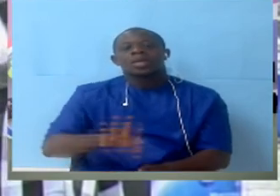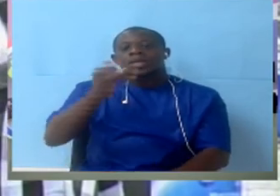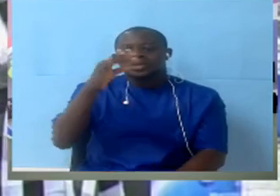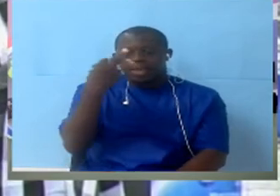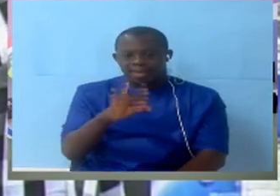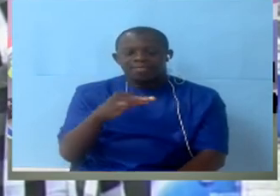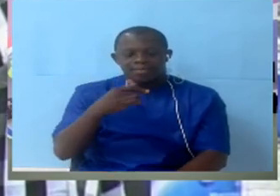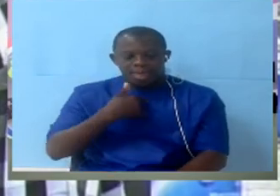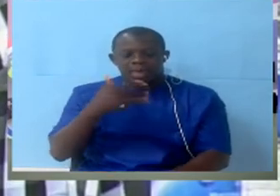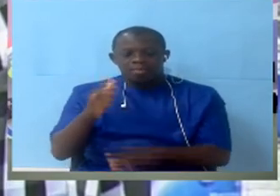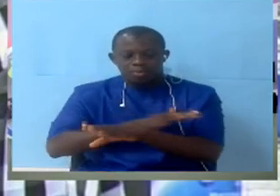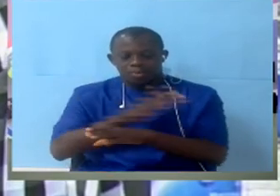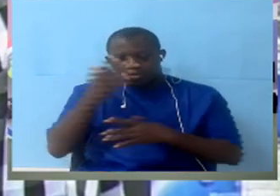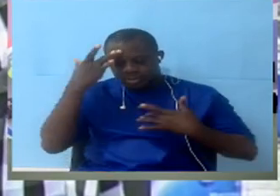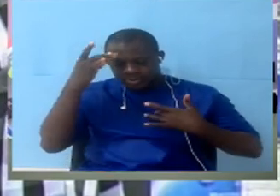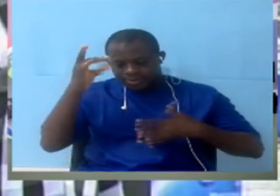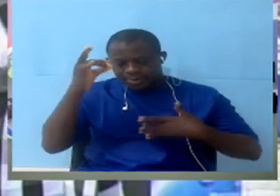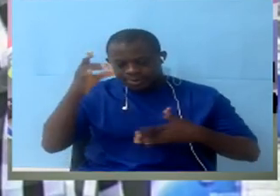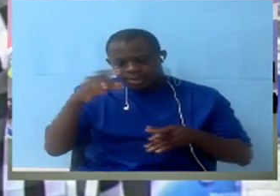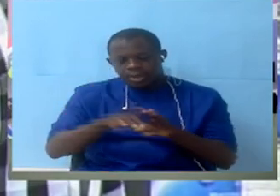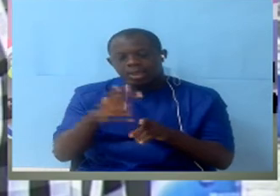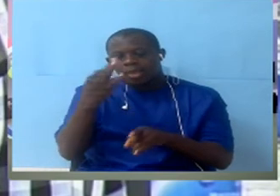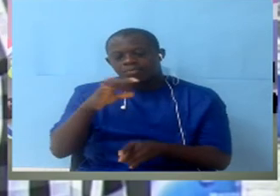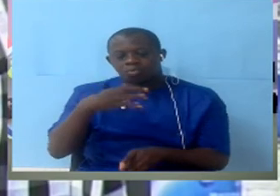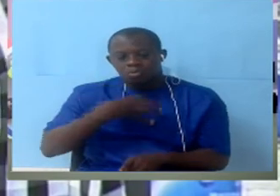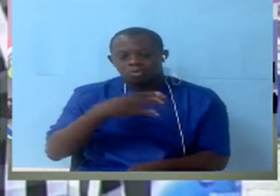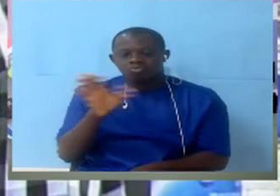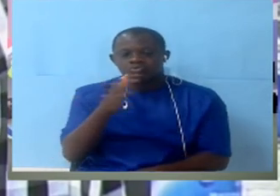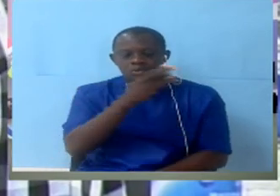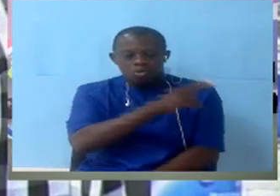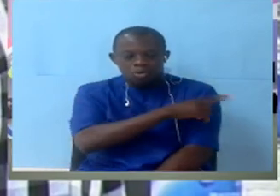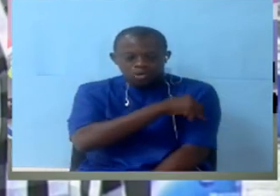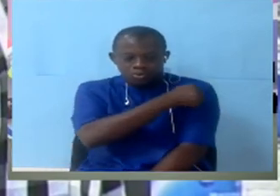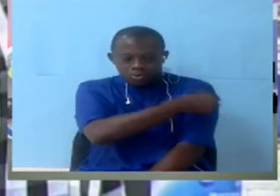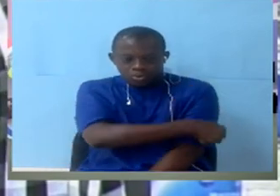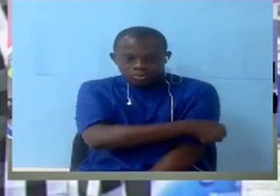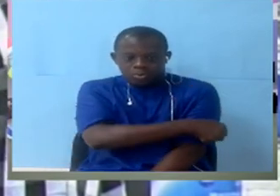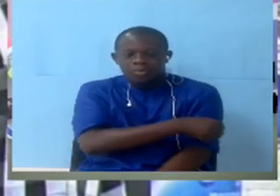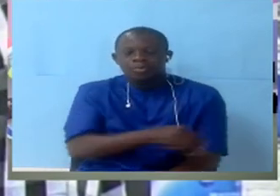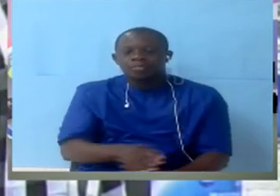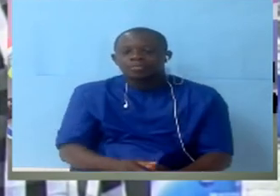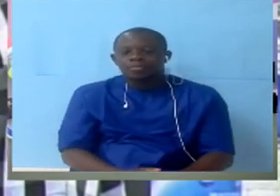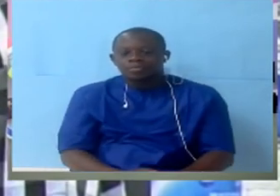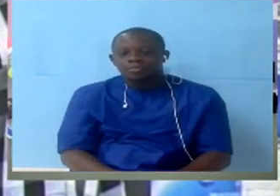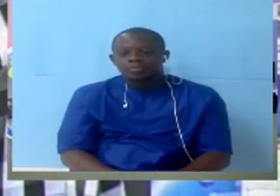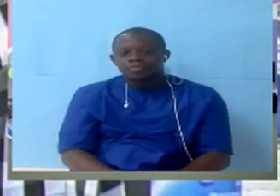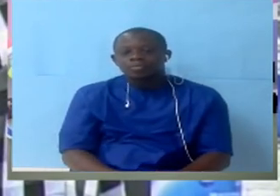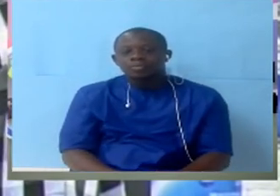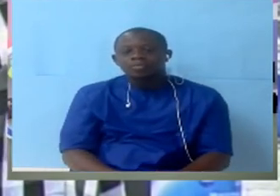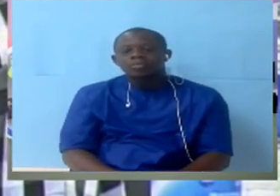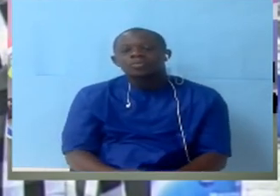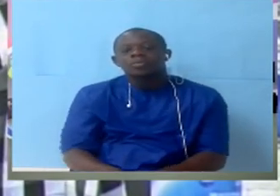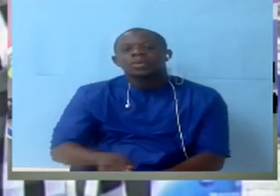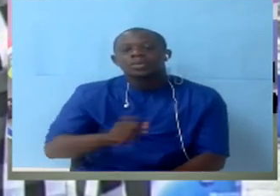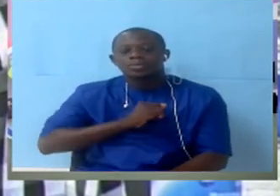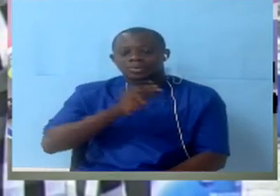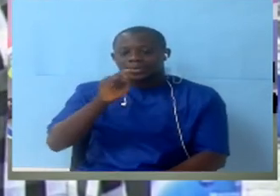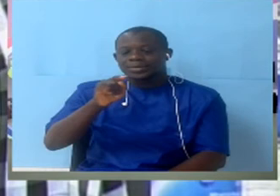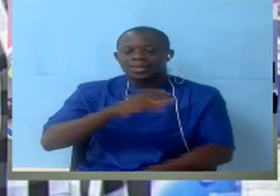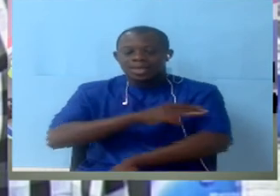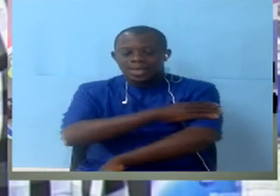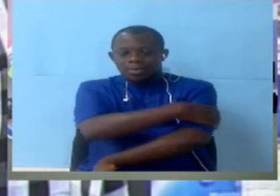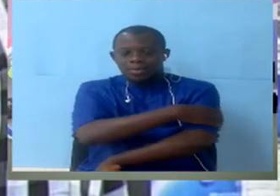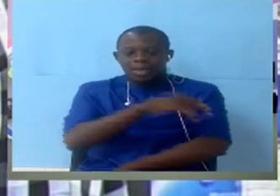they went going to the hospital. Ate Captain Jangom ne kafo ngom. Ate kafo ko. This Captain Ngom. This Captain Ngom.